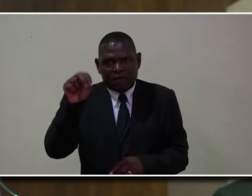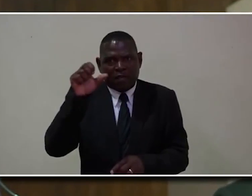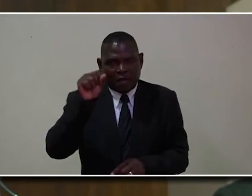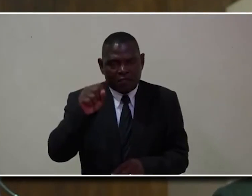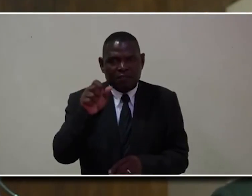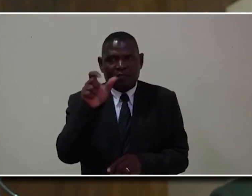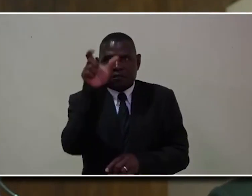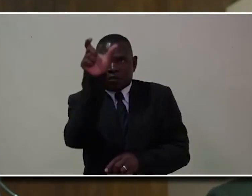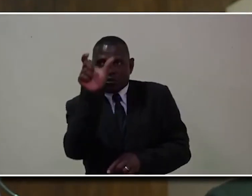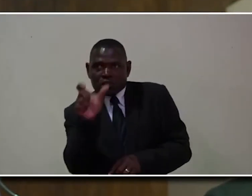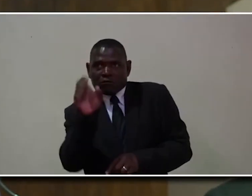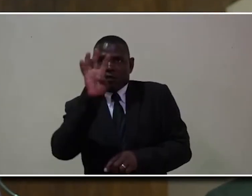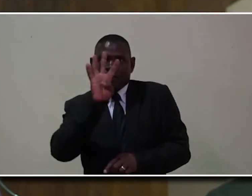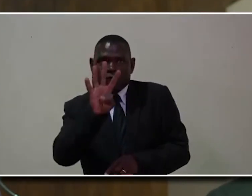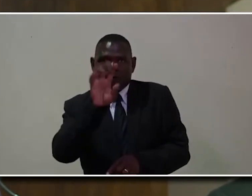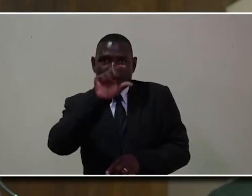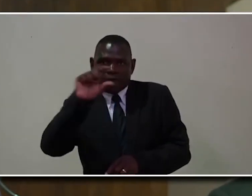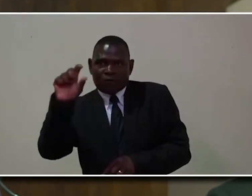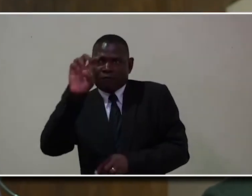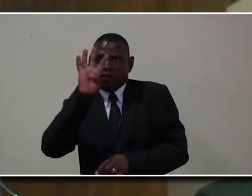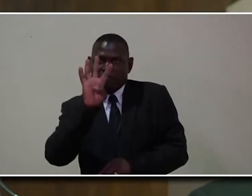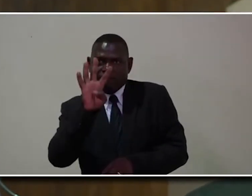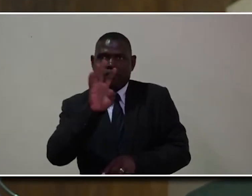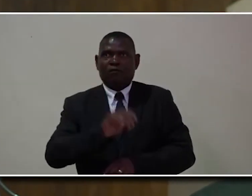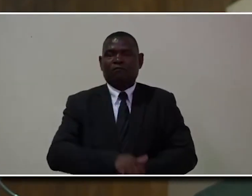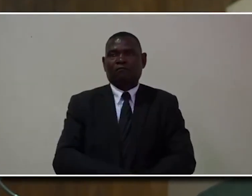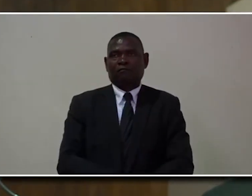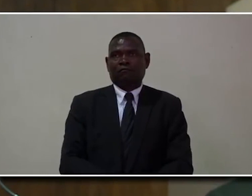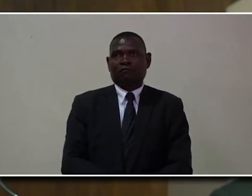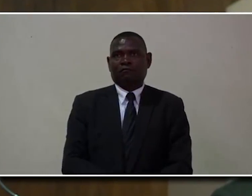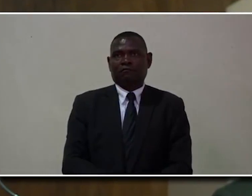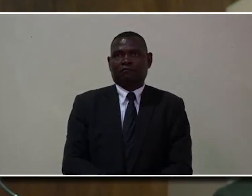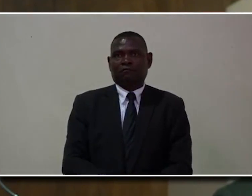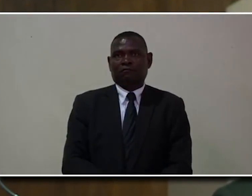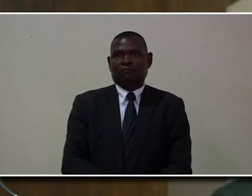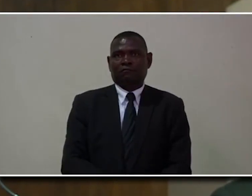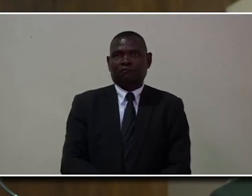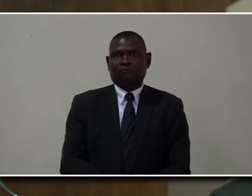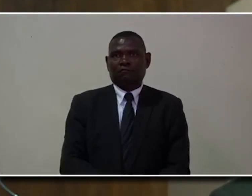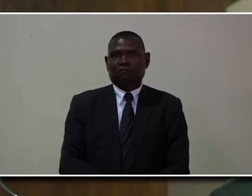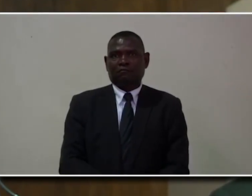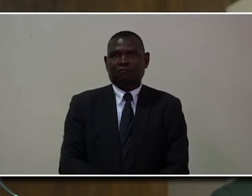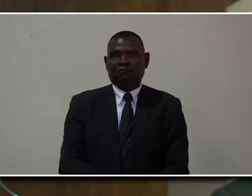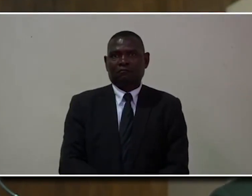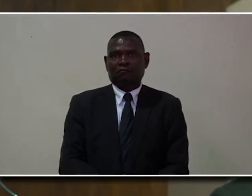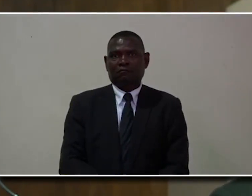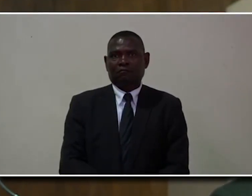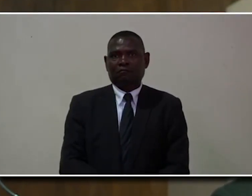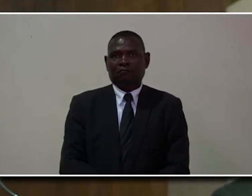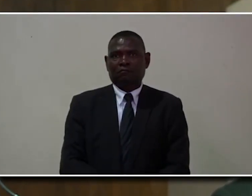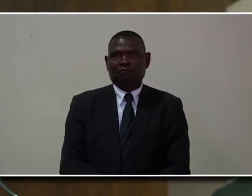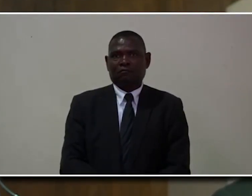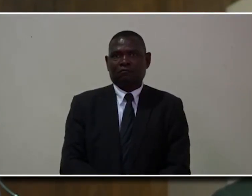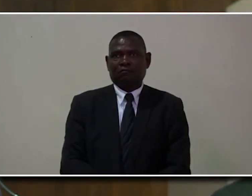Sopano lemba lomwe lizagwirisidwa nchito mapempero oyera aba lizachokera mbuku la Filipo samba la 4 ndi